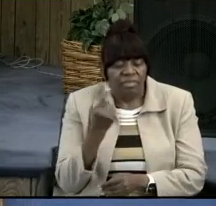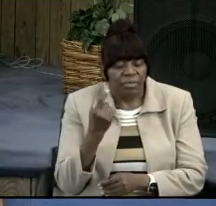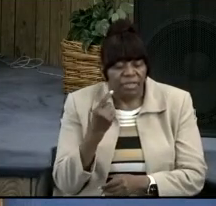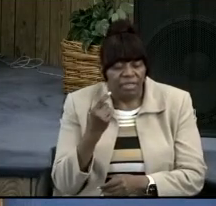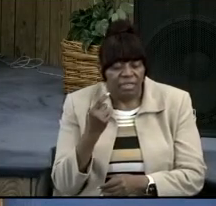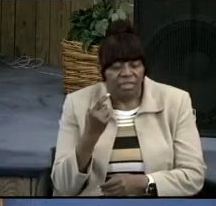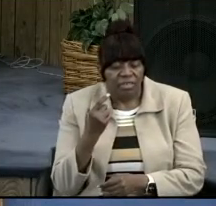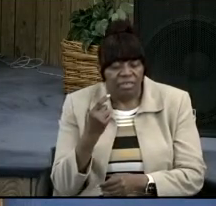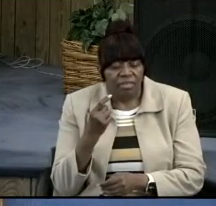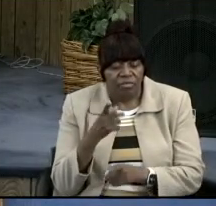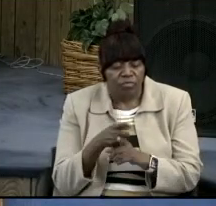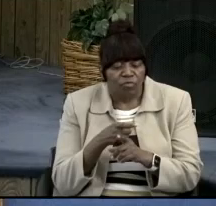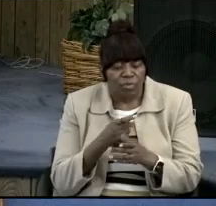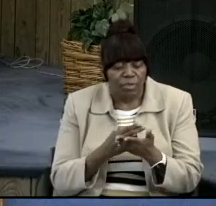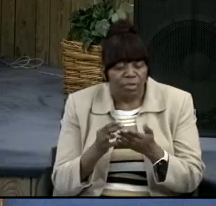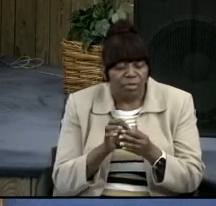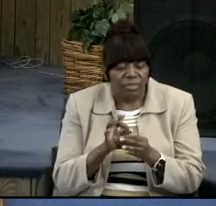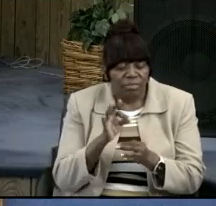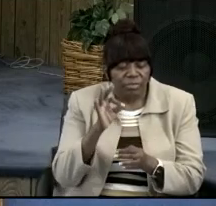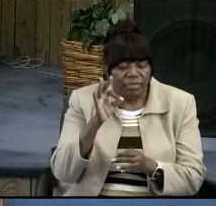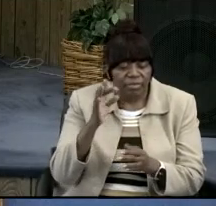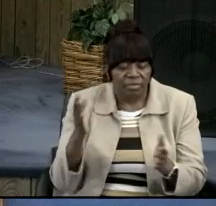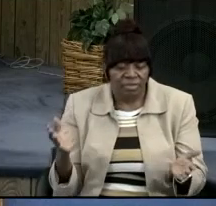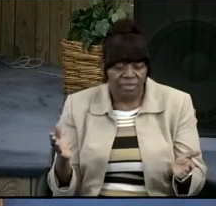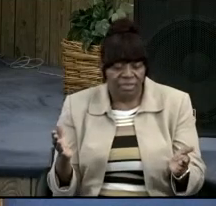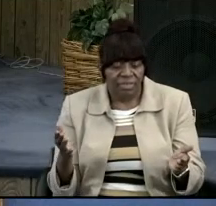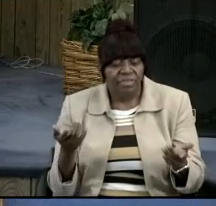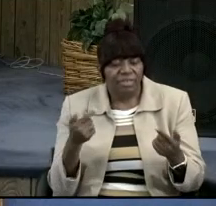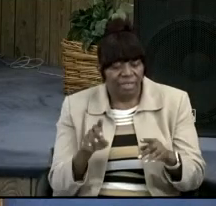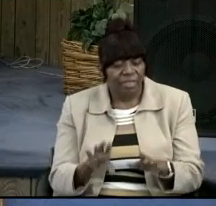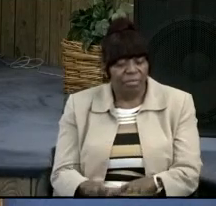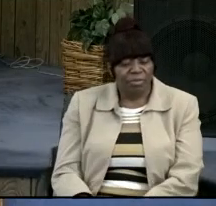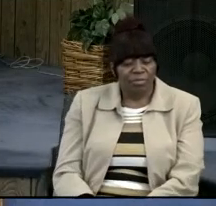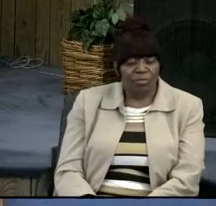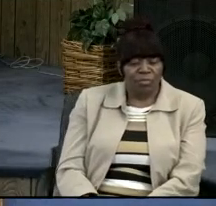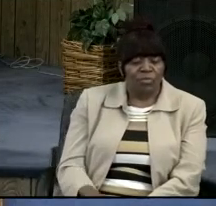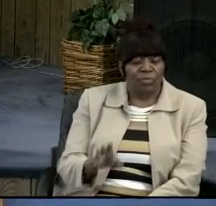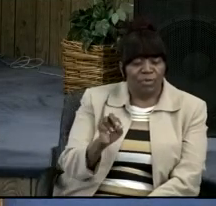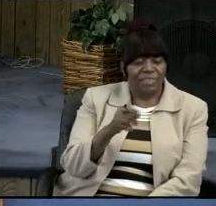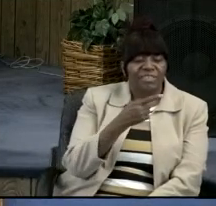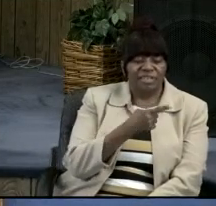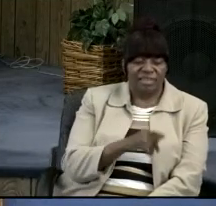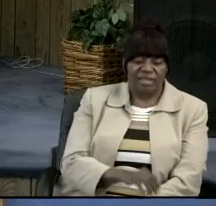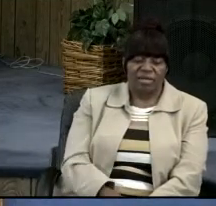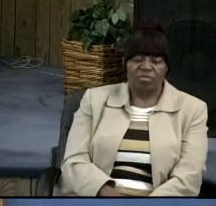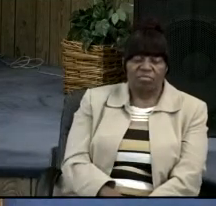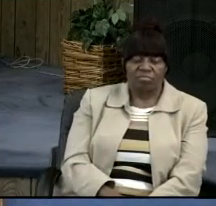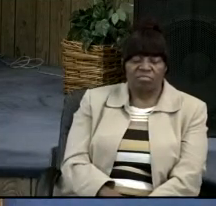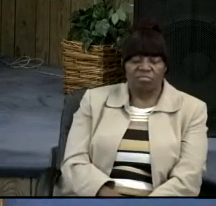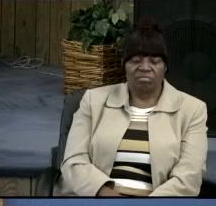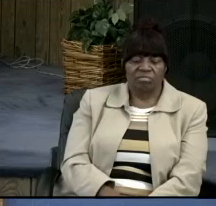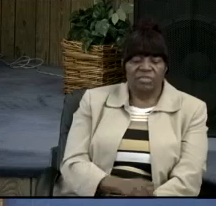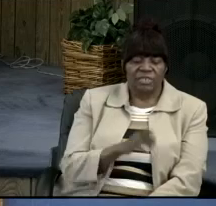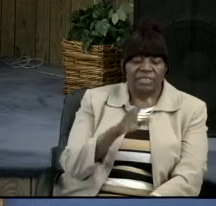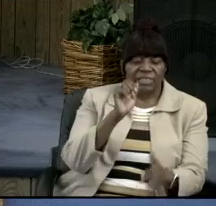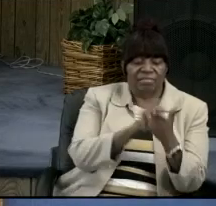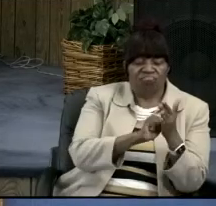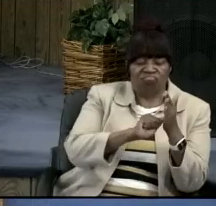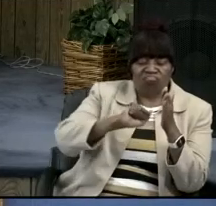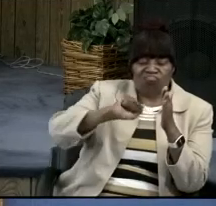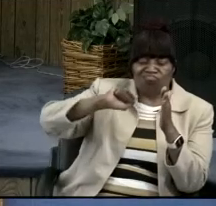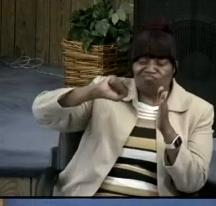no longer an idea of if it's going to get to him. No, it's already there. You got to get